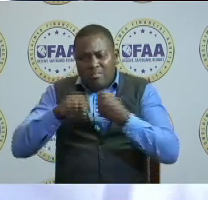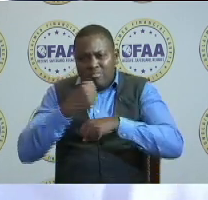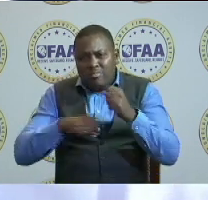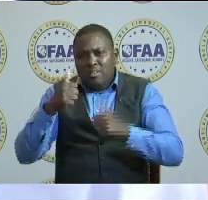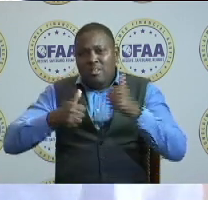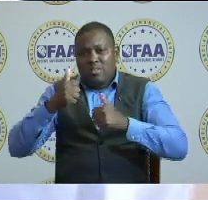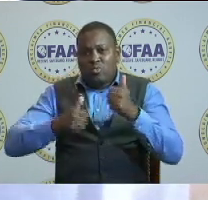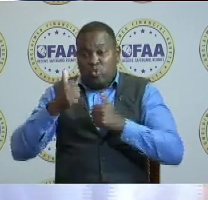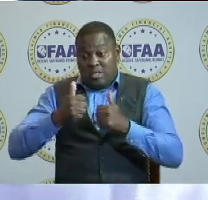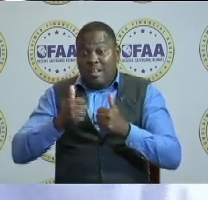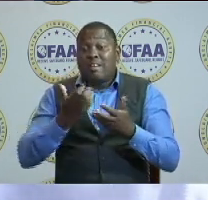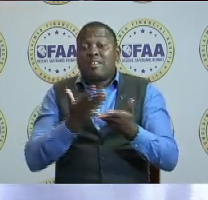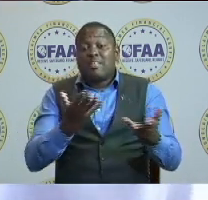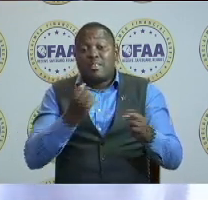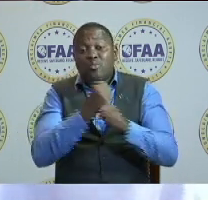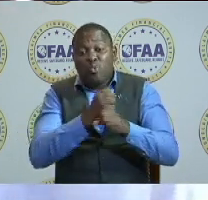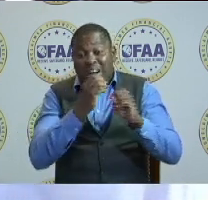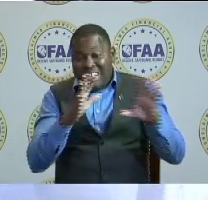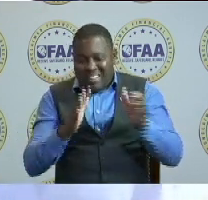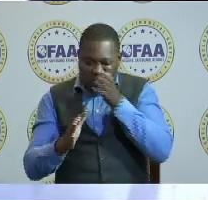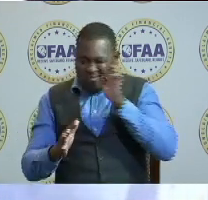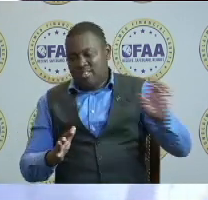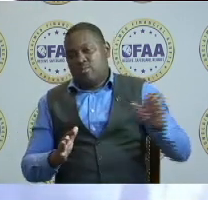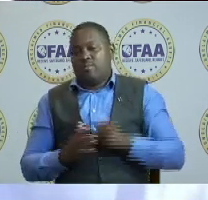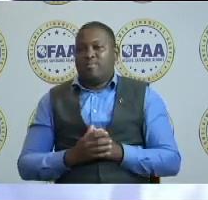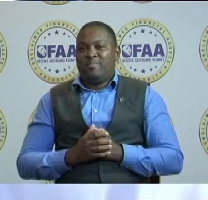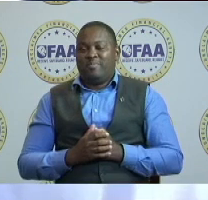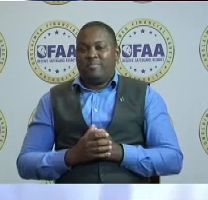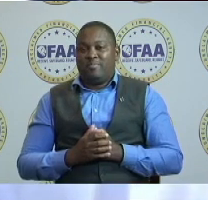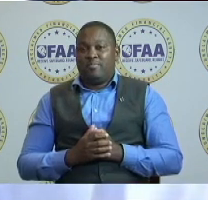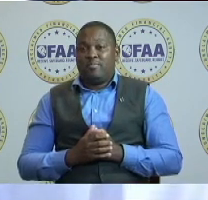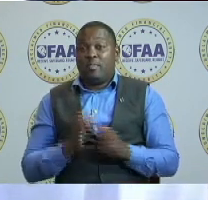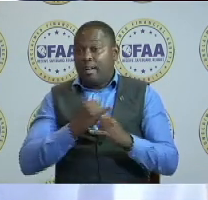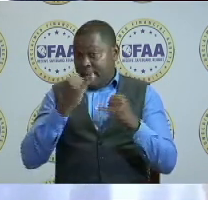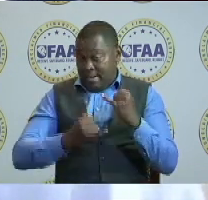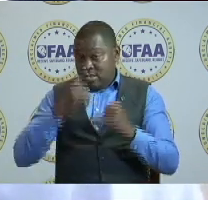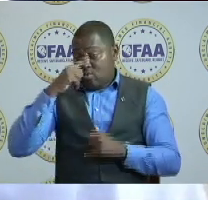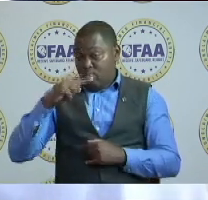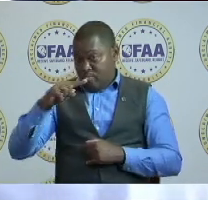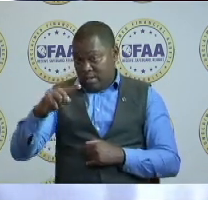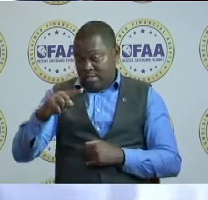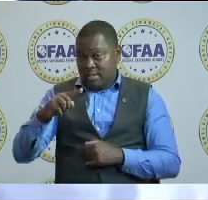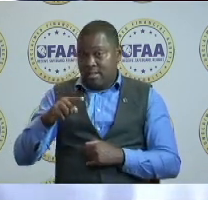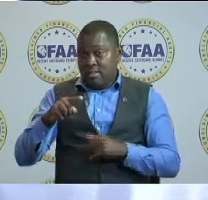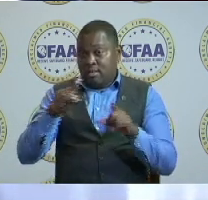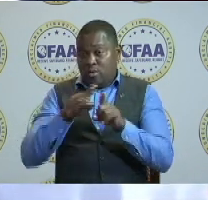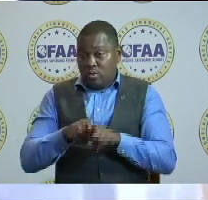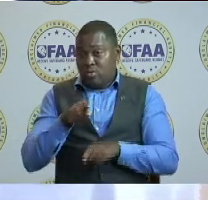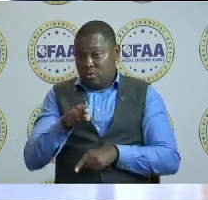and ignore what does not work. And finally, the policy also has benefited from and is informed